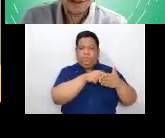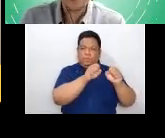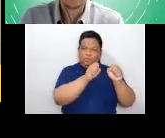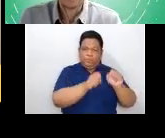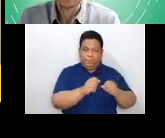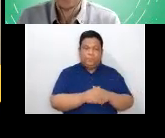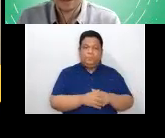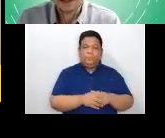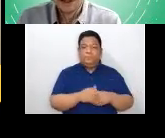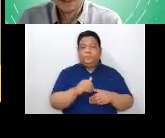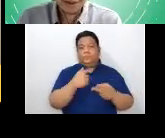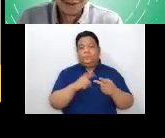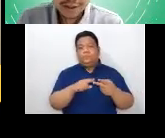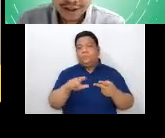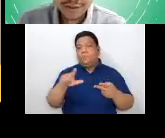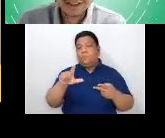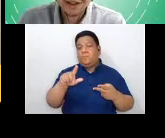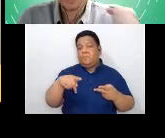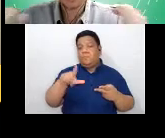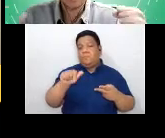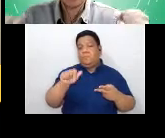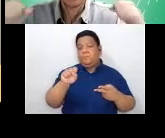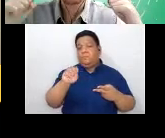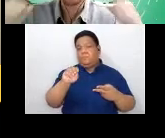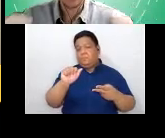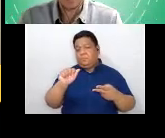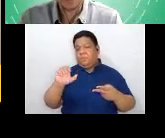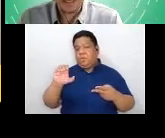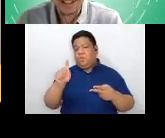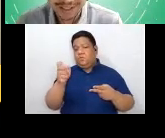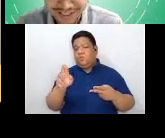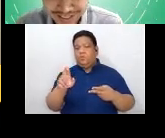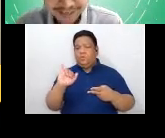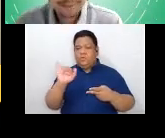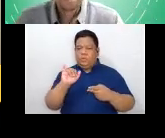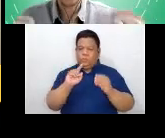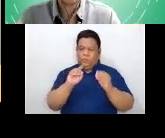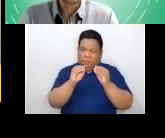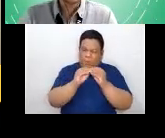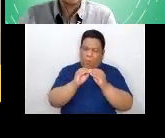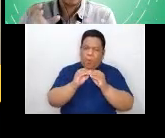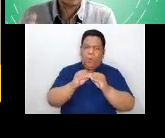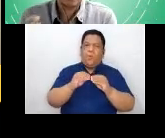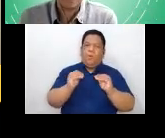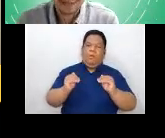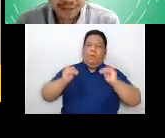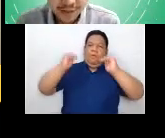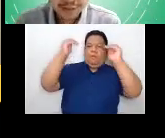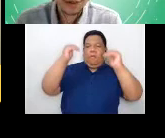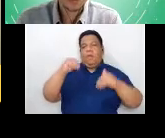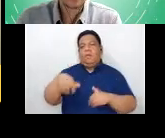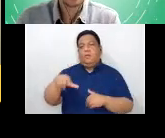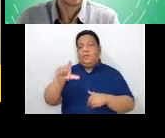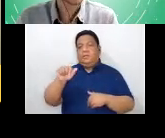Alternatively, you have plasma cutters, which you can just think of as super beefed up laser cutters. Instead, they use high-powered plasma